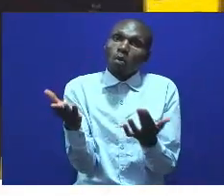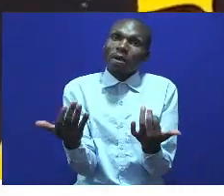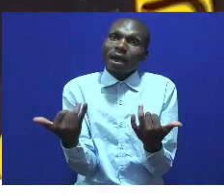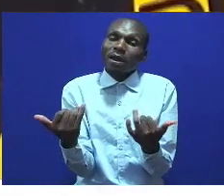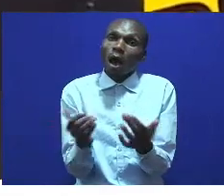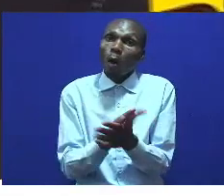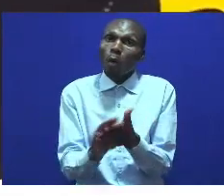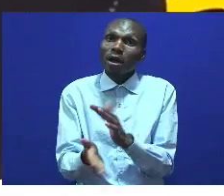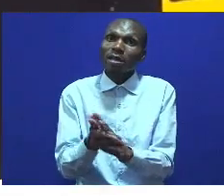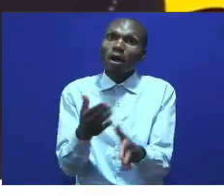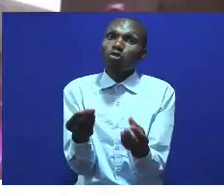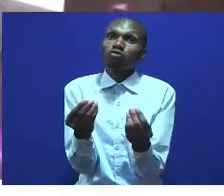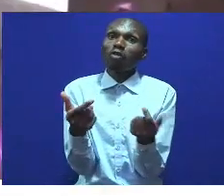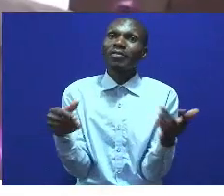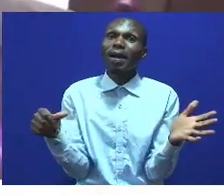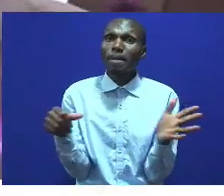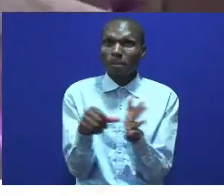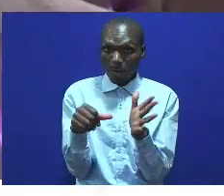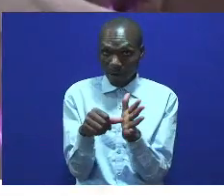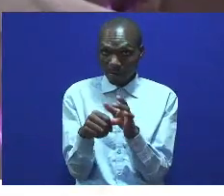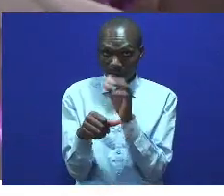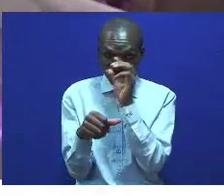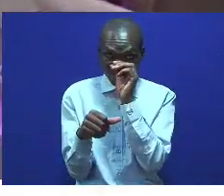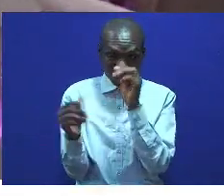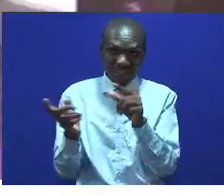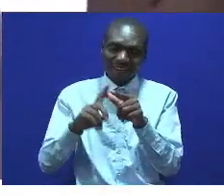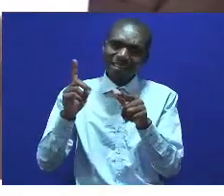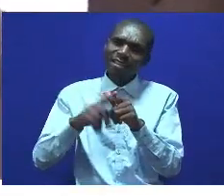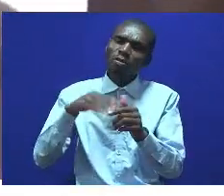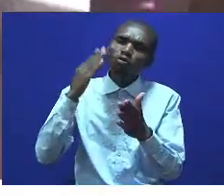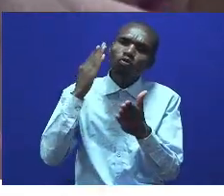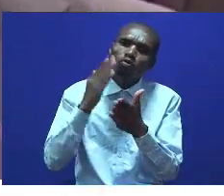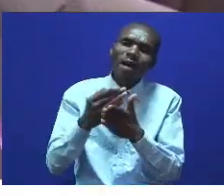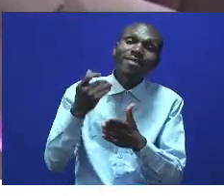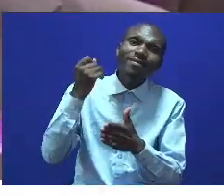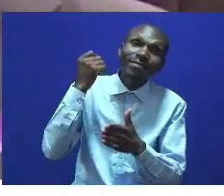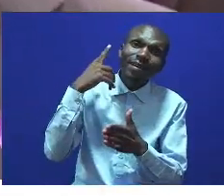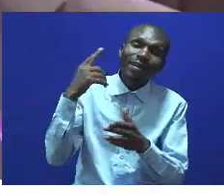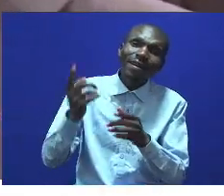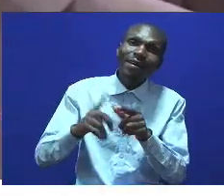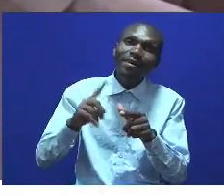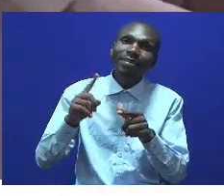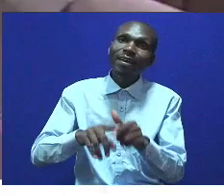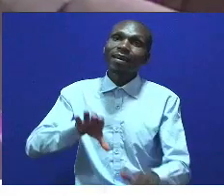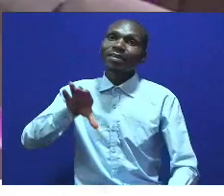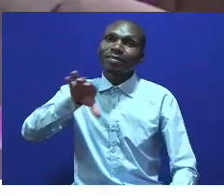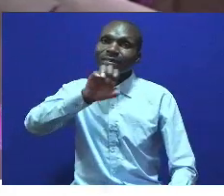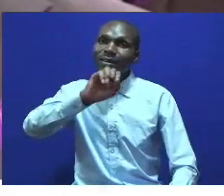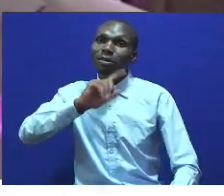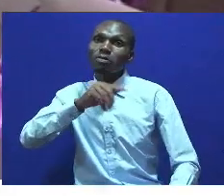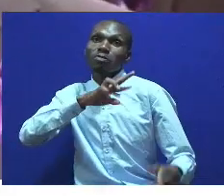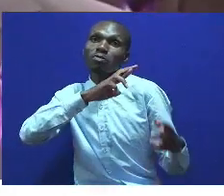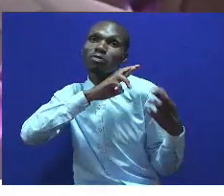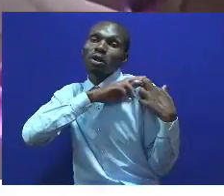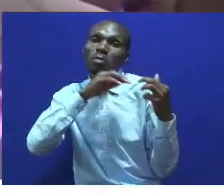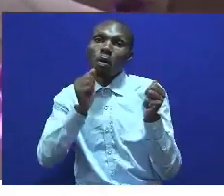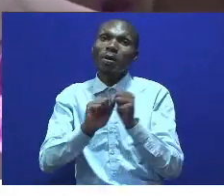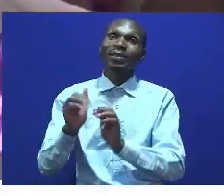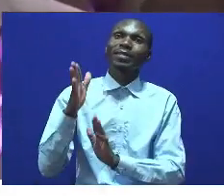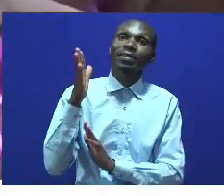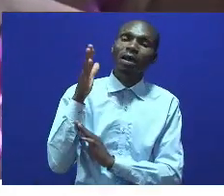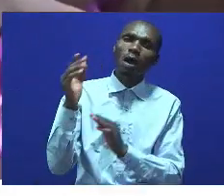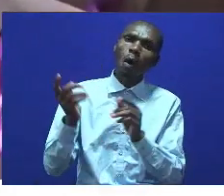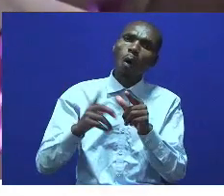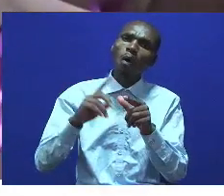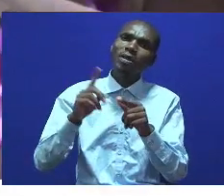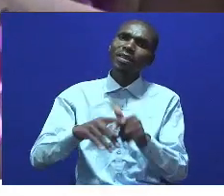na engane yu. We take note of the loud silence of the CS in charge of national security, Honorable Kindiki, and the